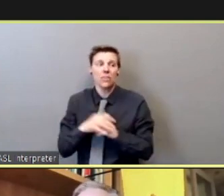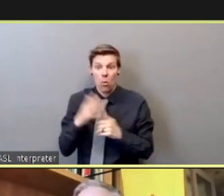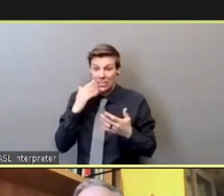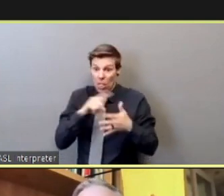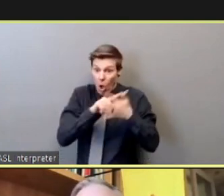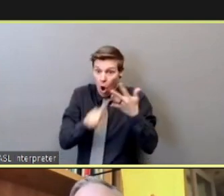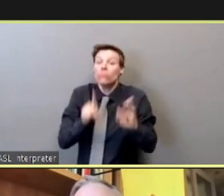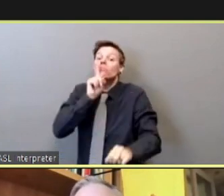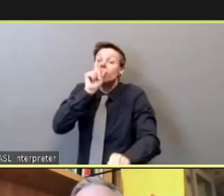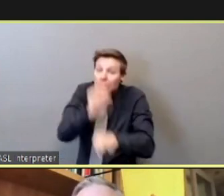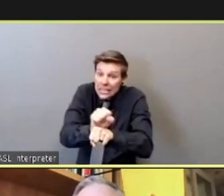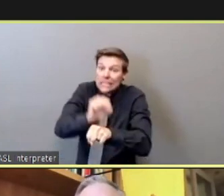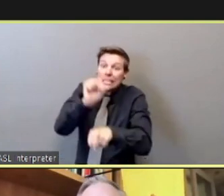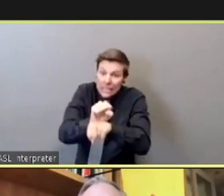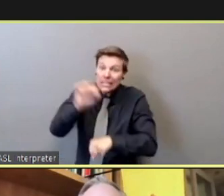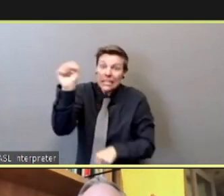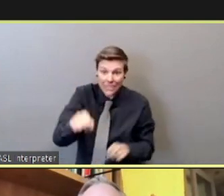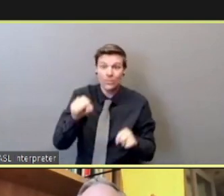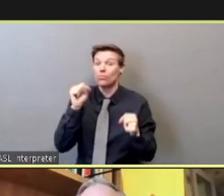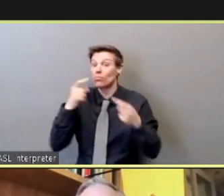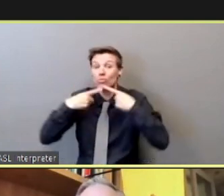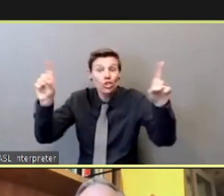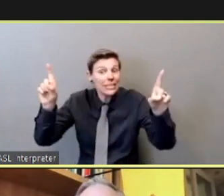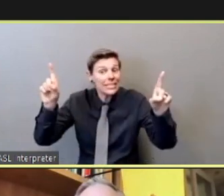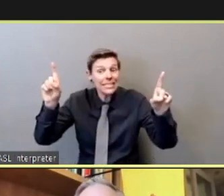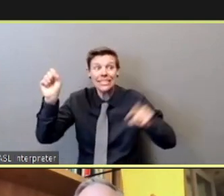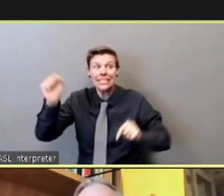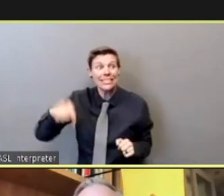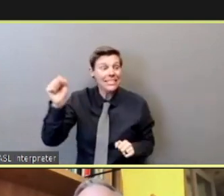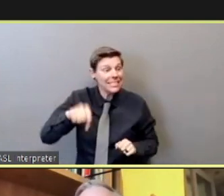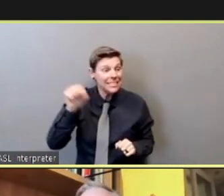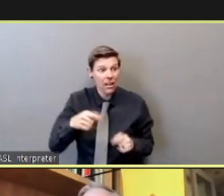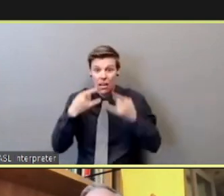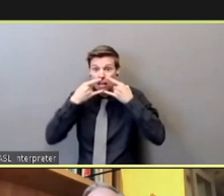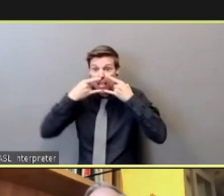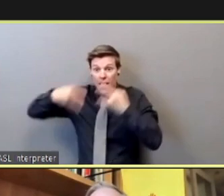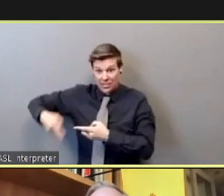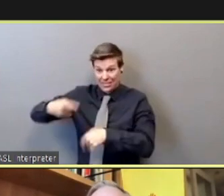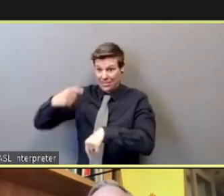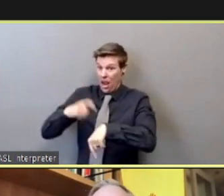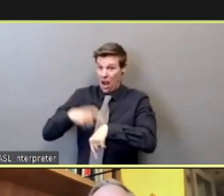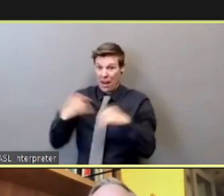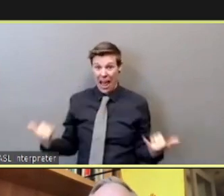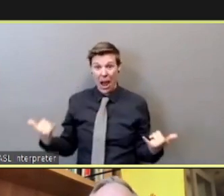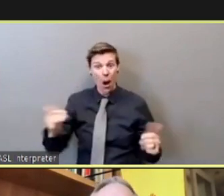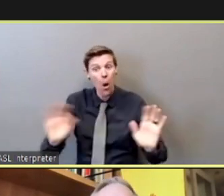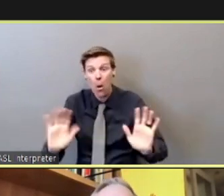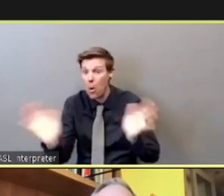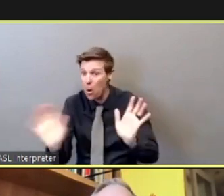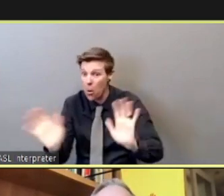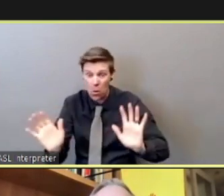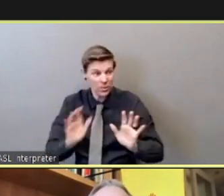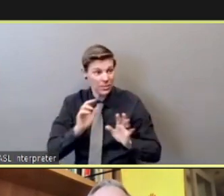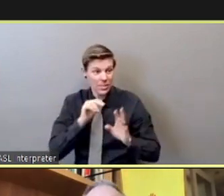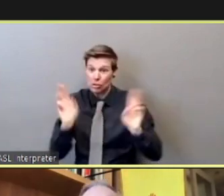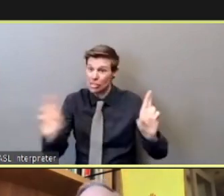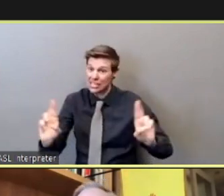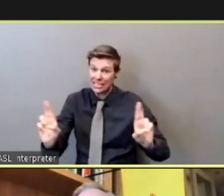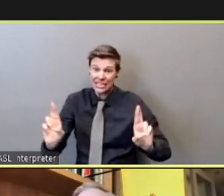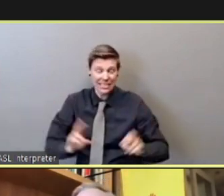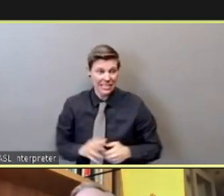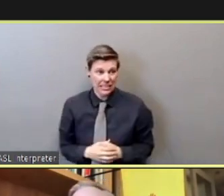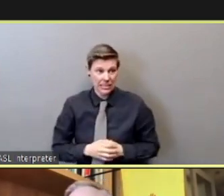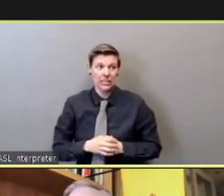do not believe this is the time to back off on any of those restraints or any of